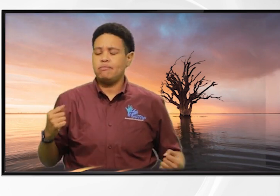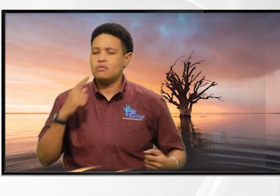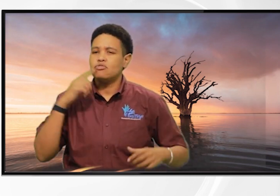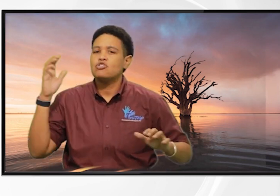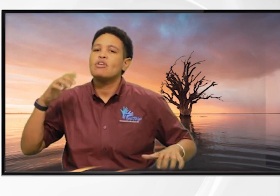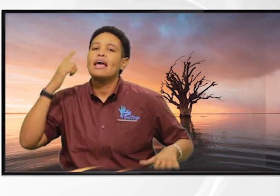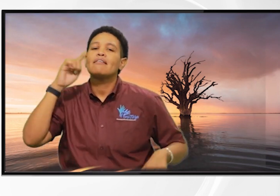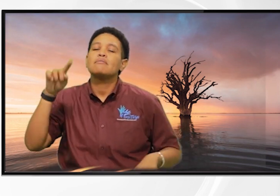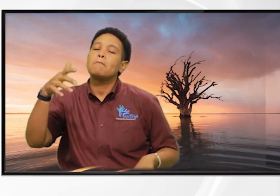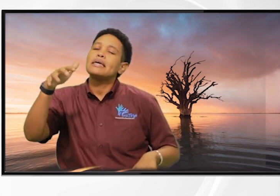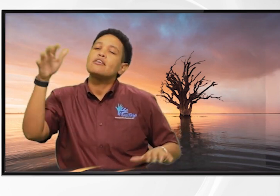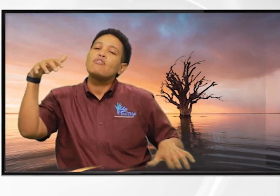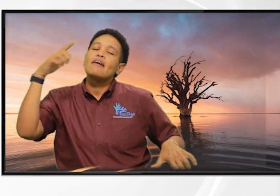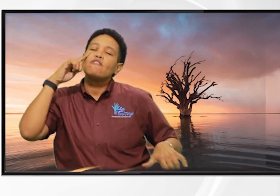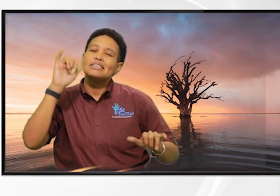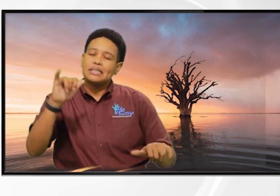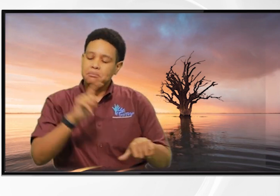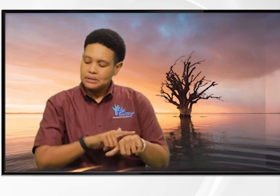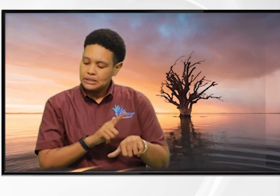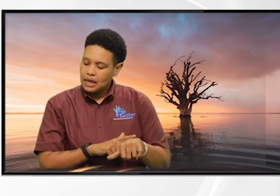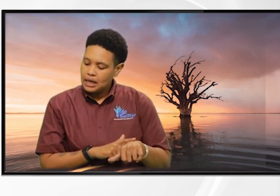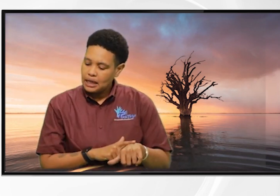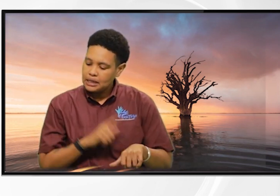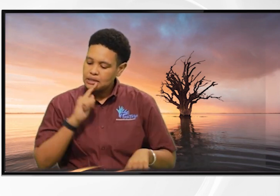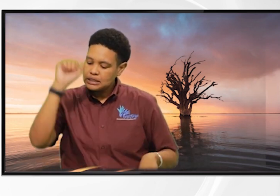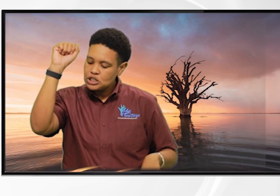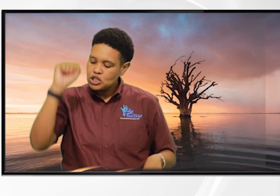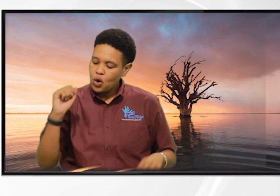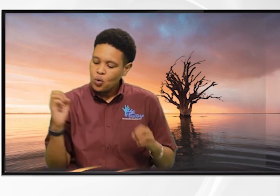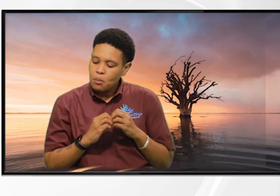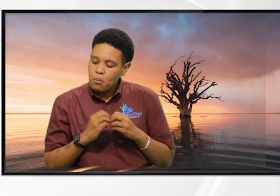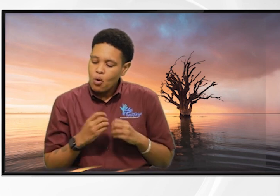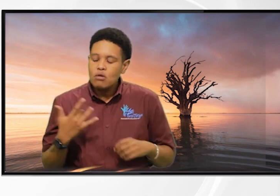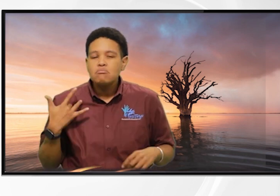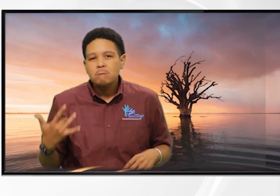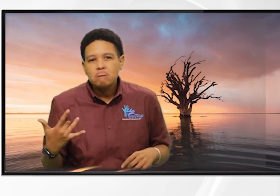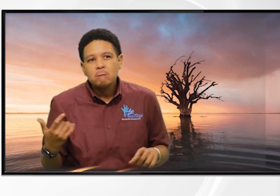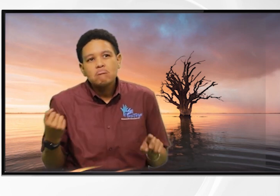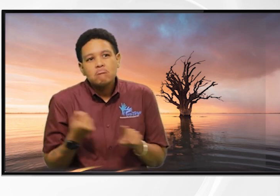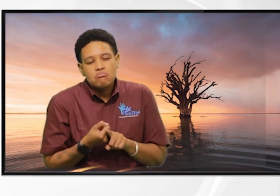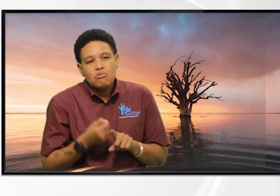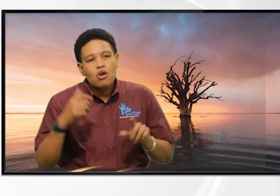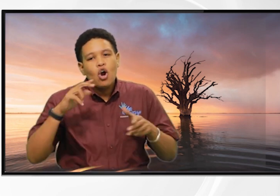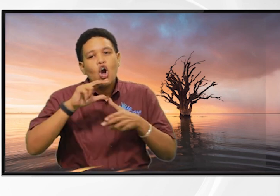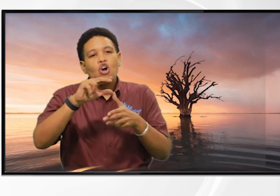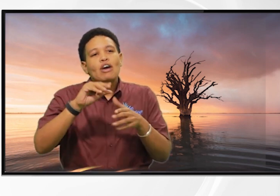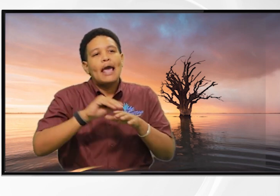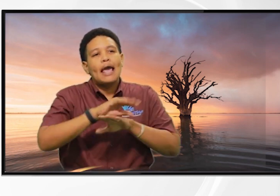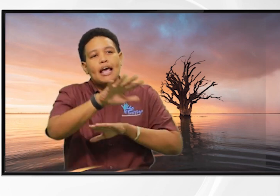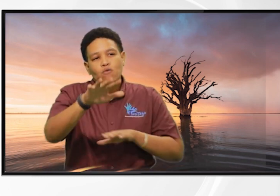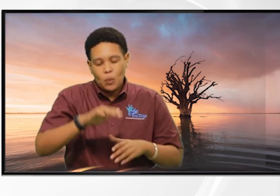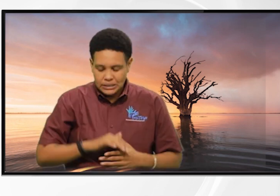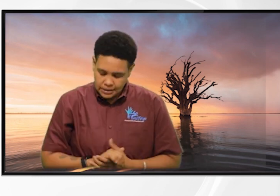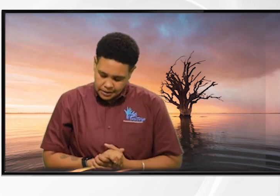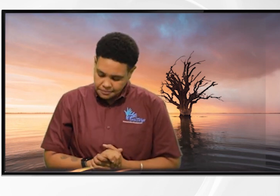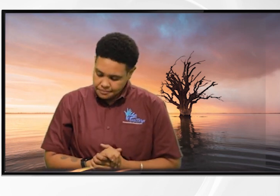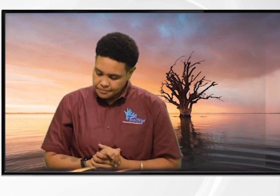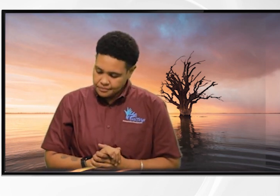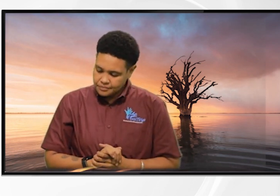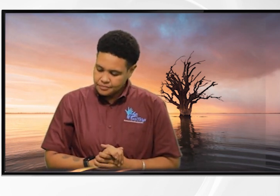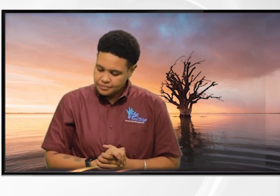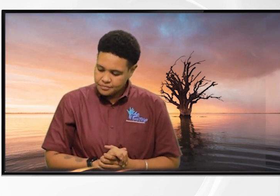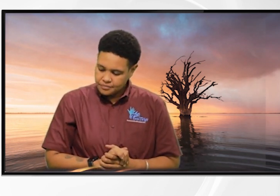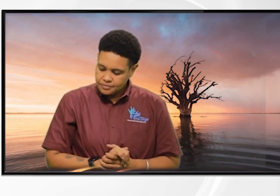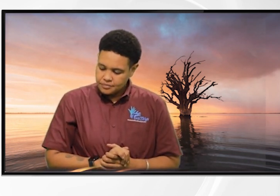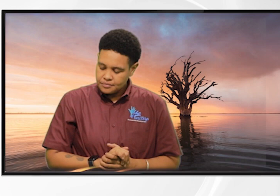for the same period. And the South is more susceptible to hurricane influence. The